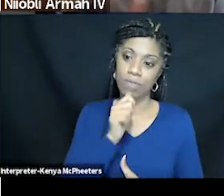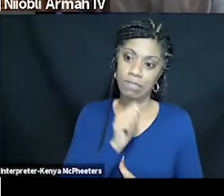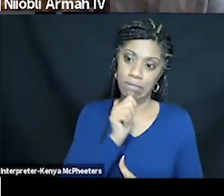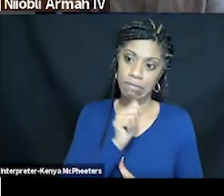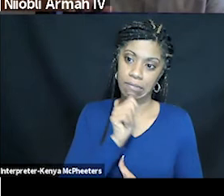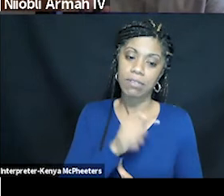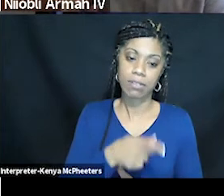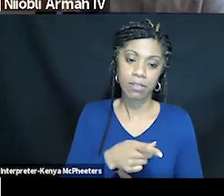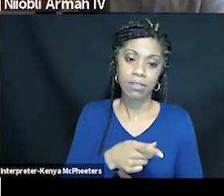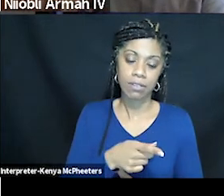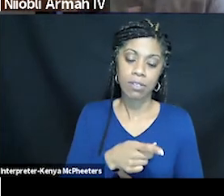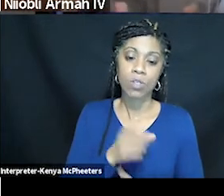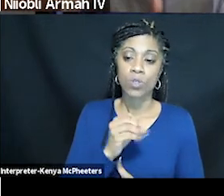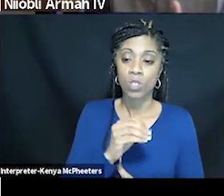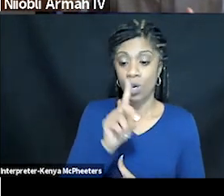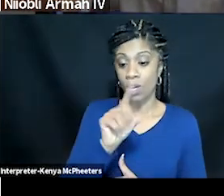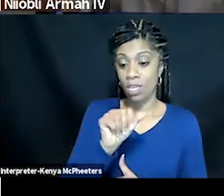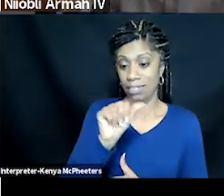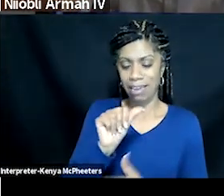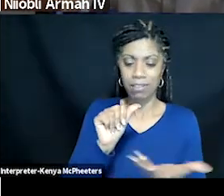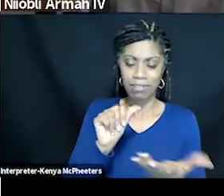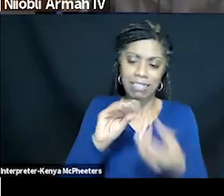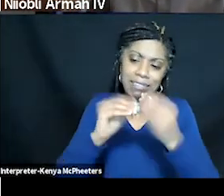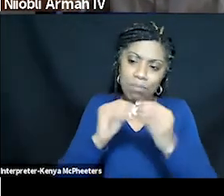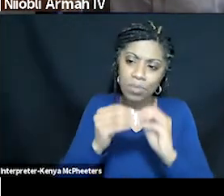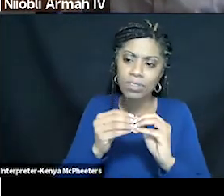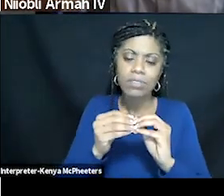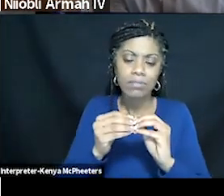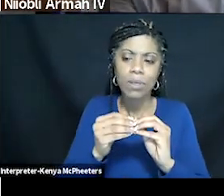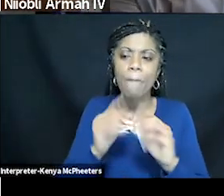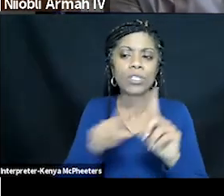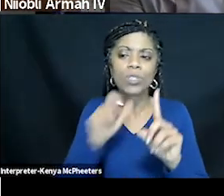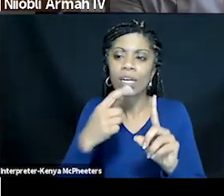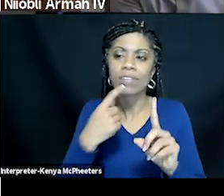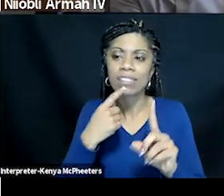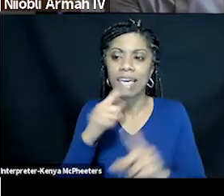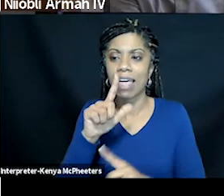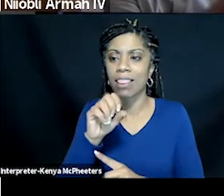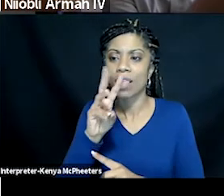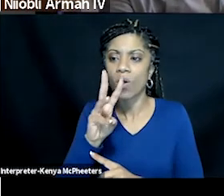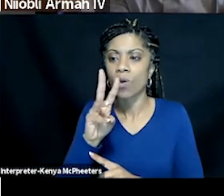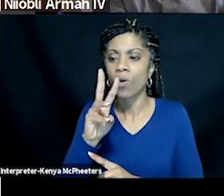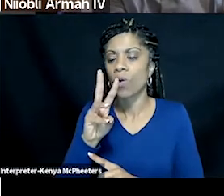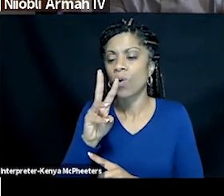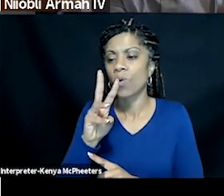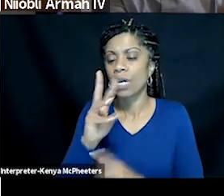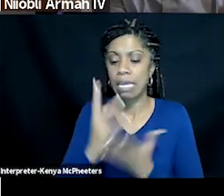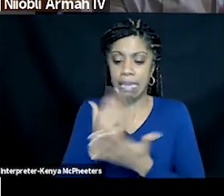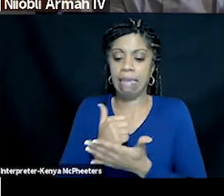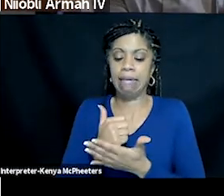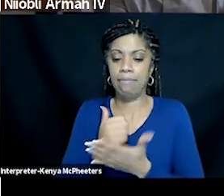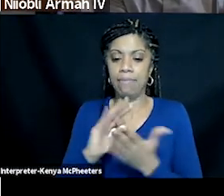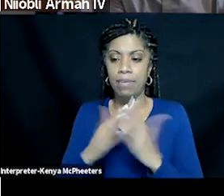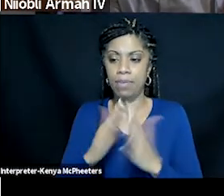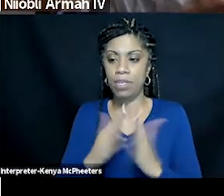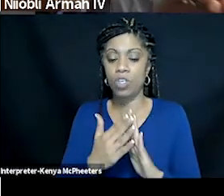So that the data can just say what the data says, but you don't have to call it a low-income community. You can use an asset-based frame to name the place where